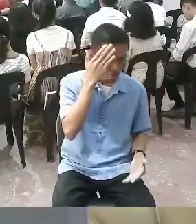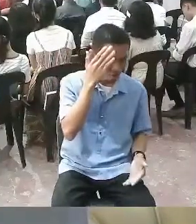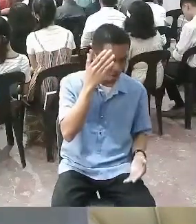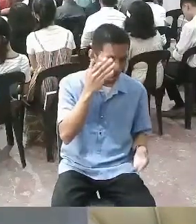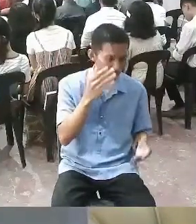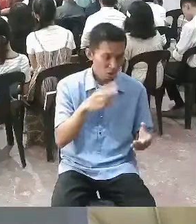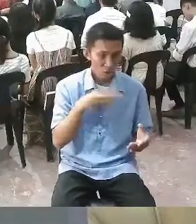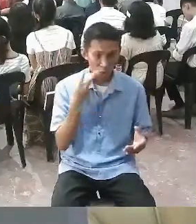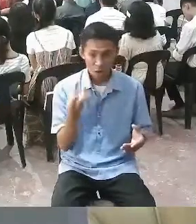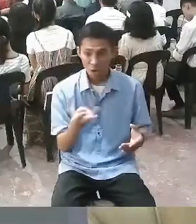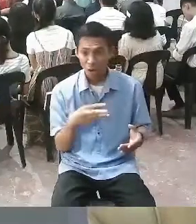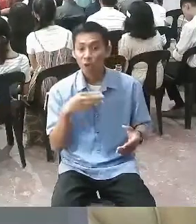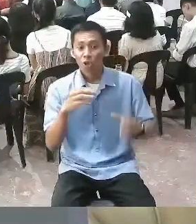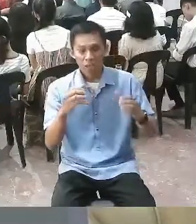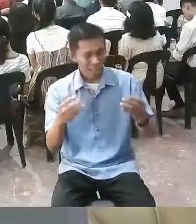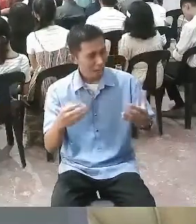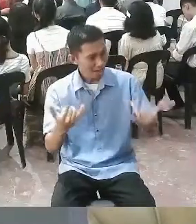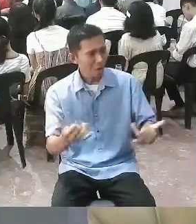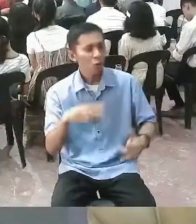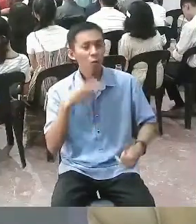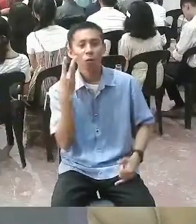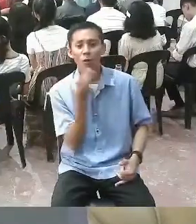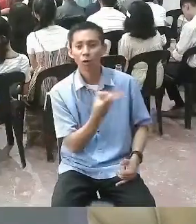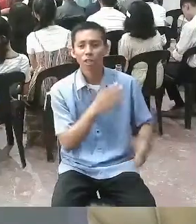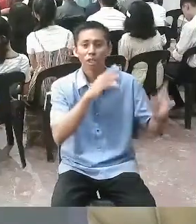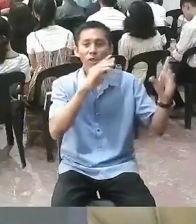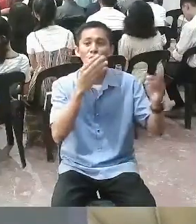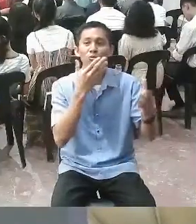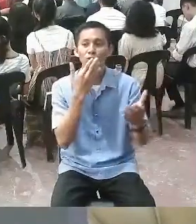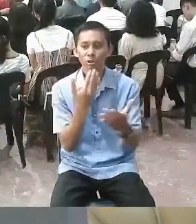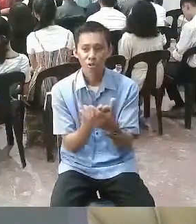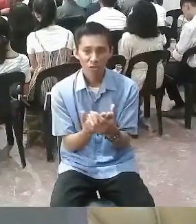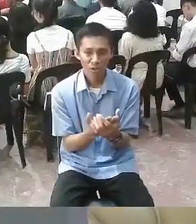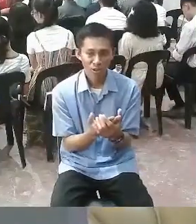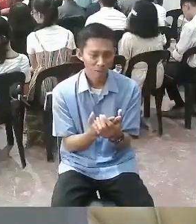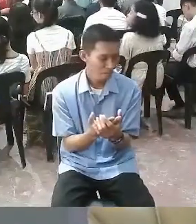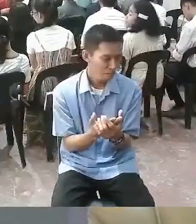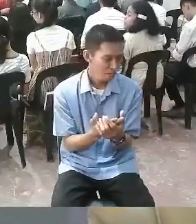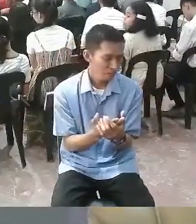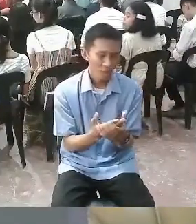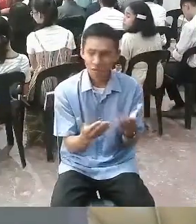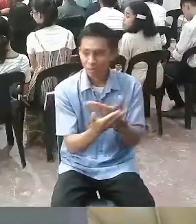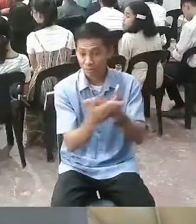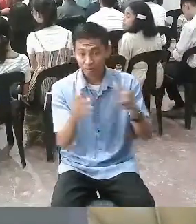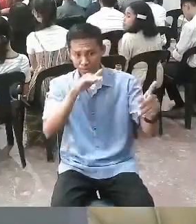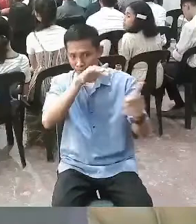So be good, for goodness sakes. You see,